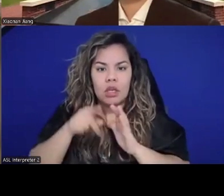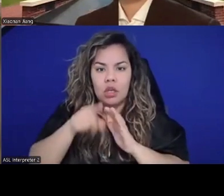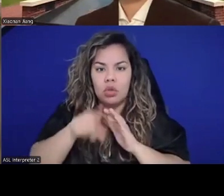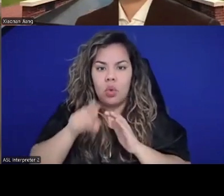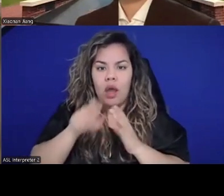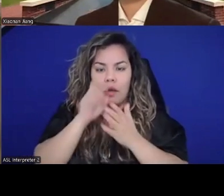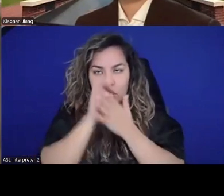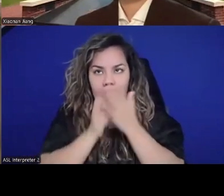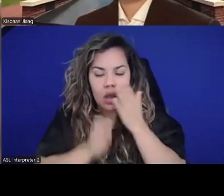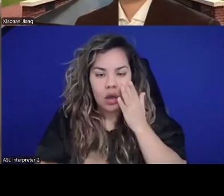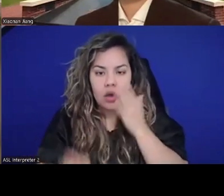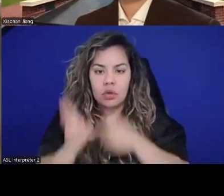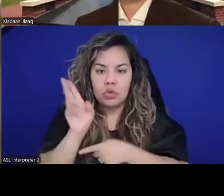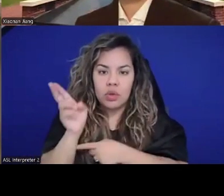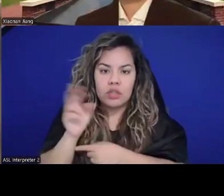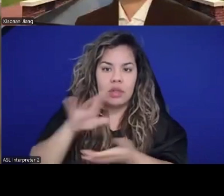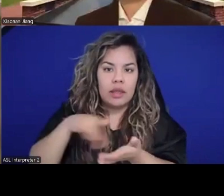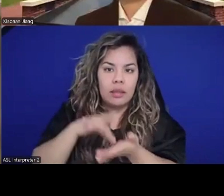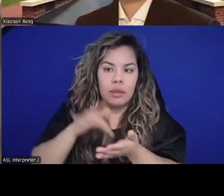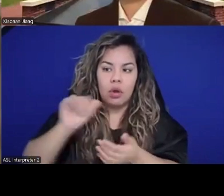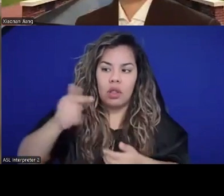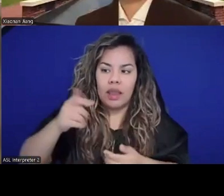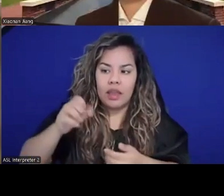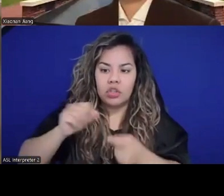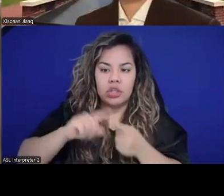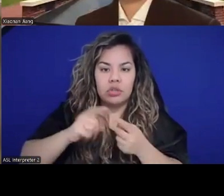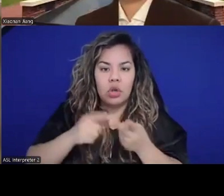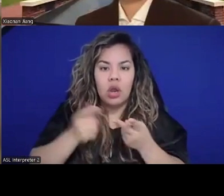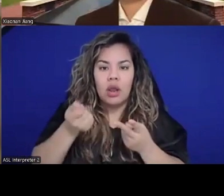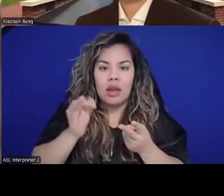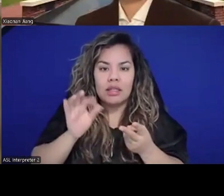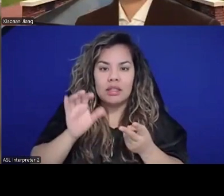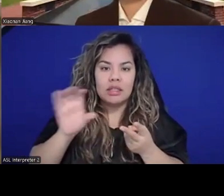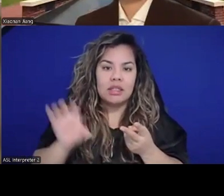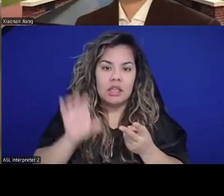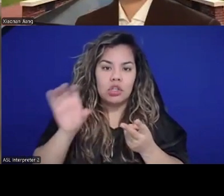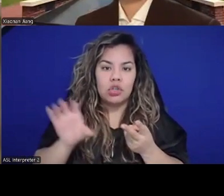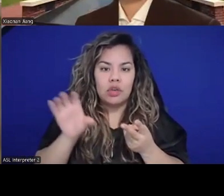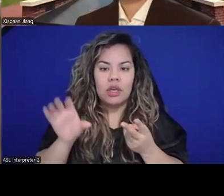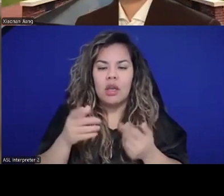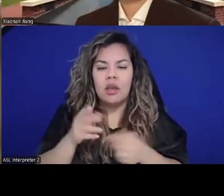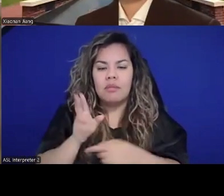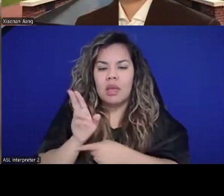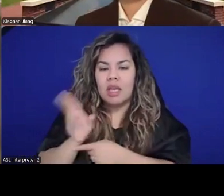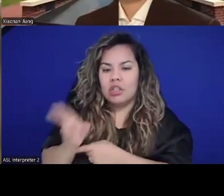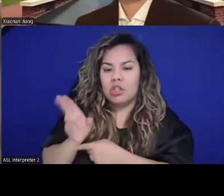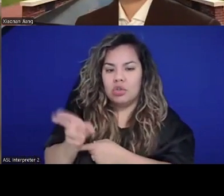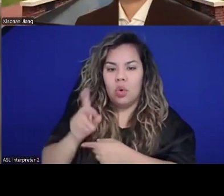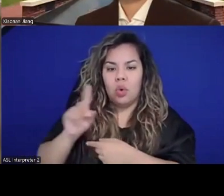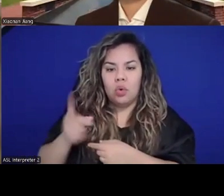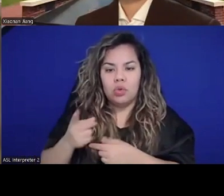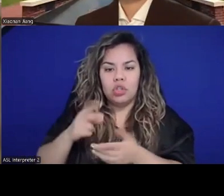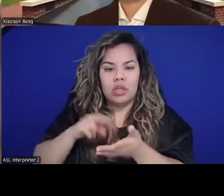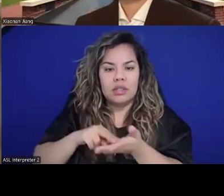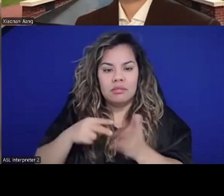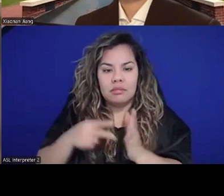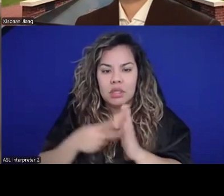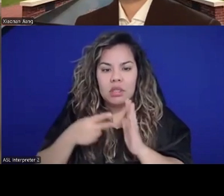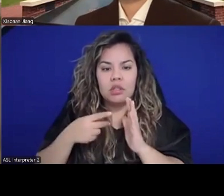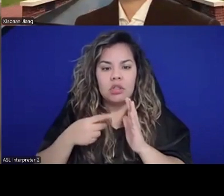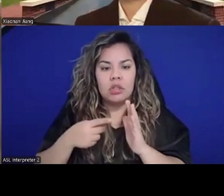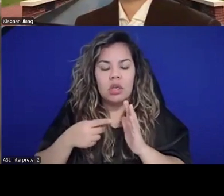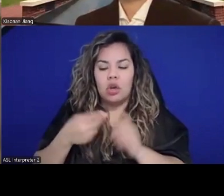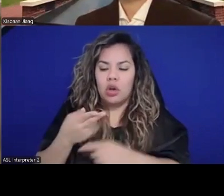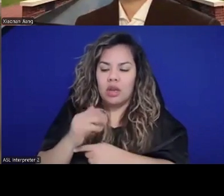Middle Ages or the 19th century. Historicize means just show us which time you're